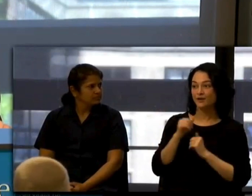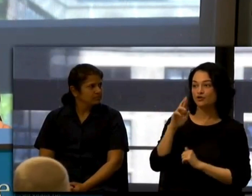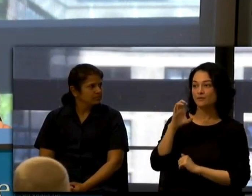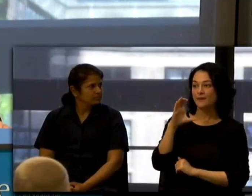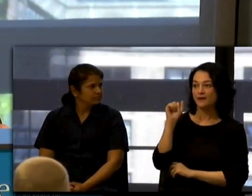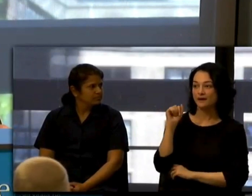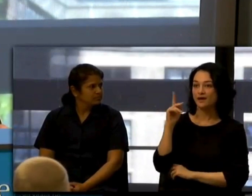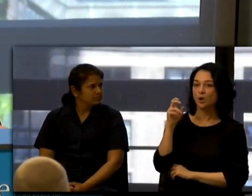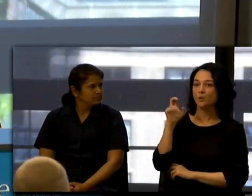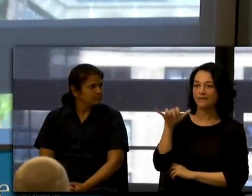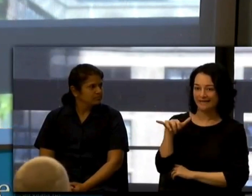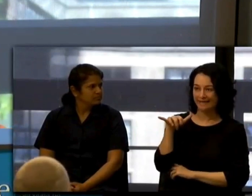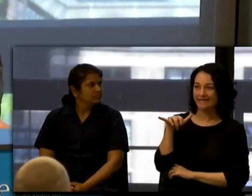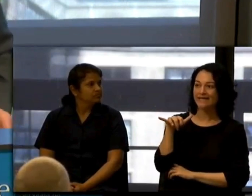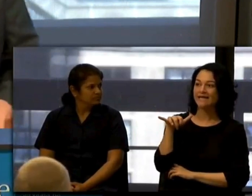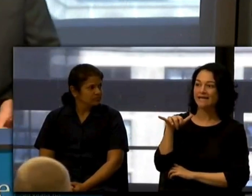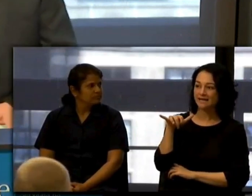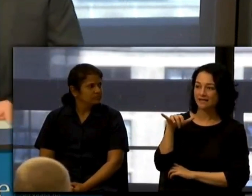at the Ford Foundation.